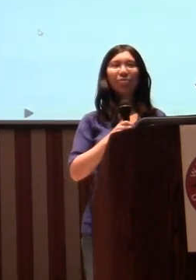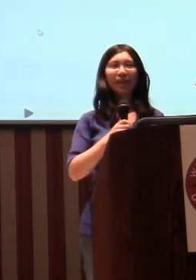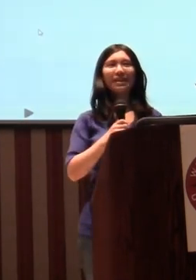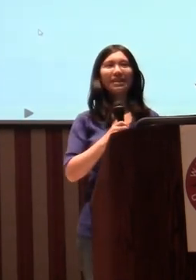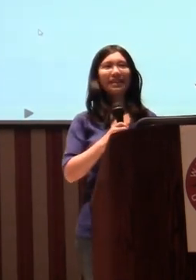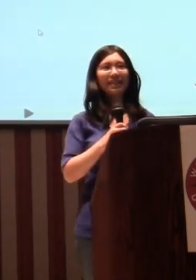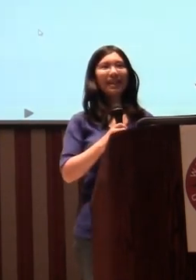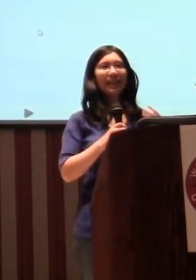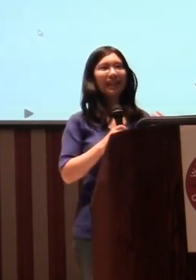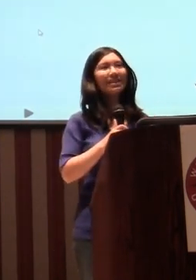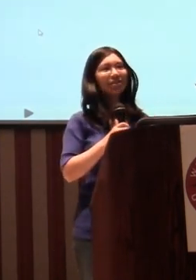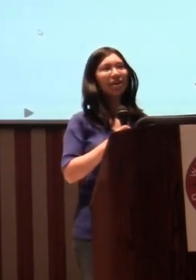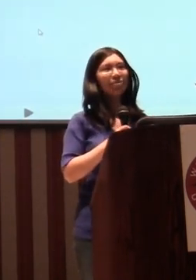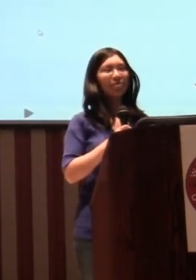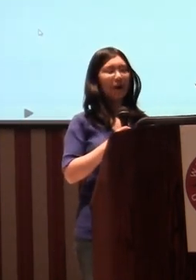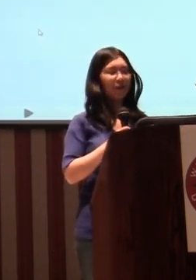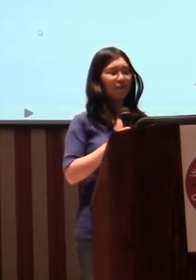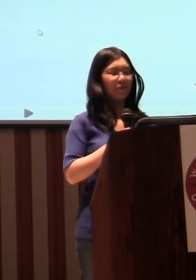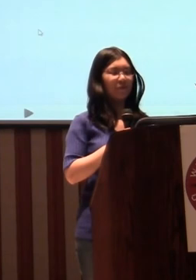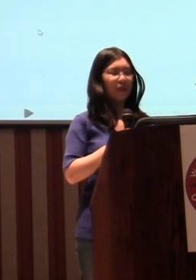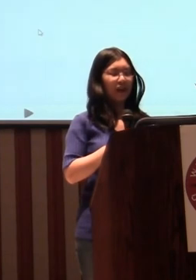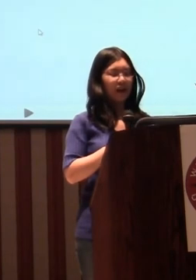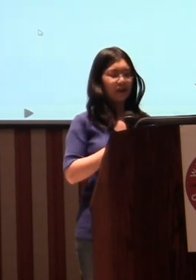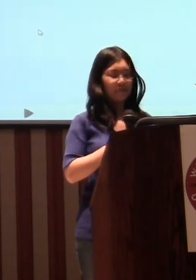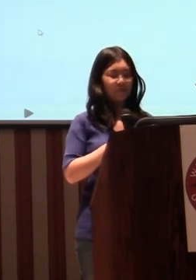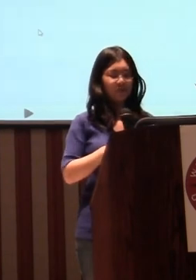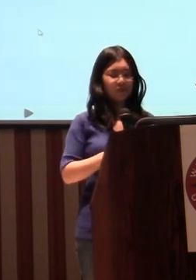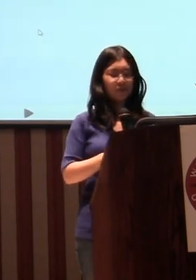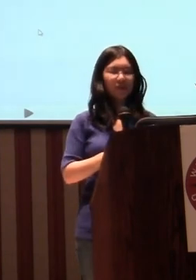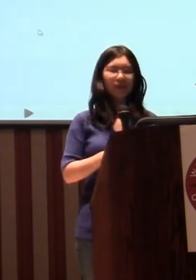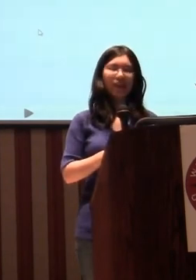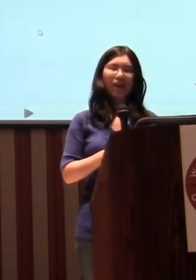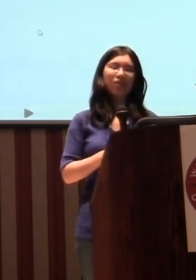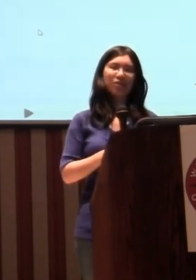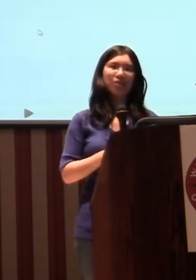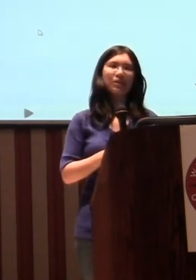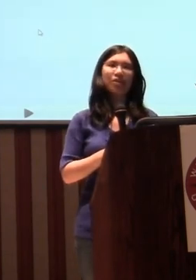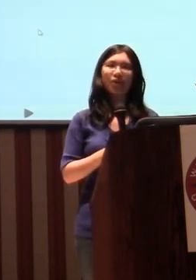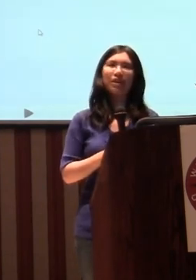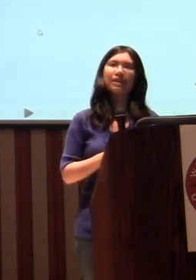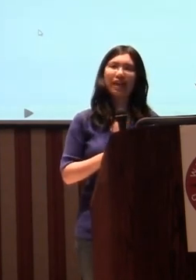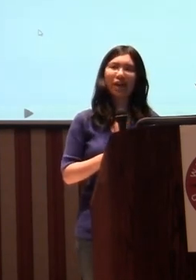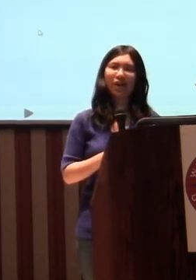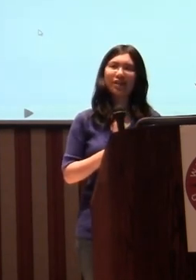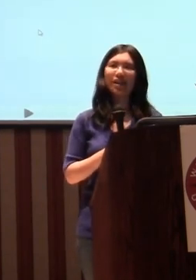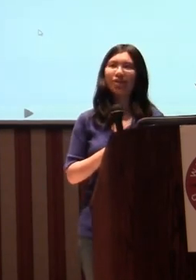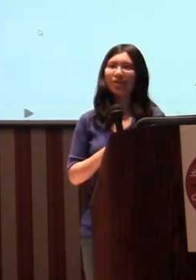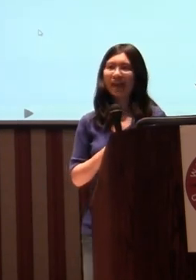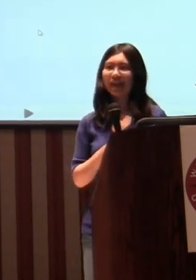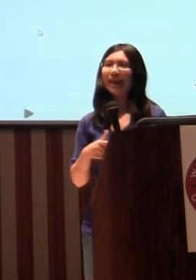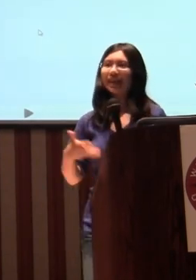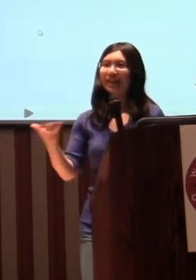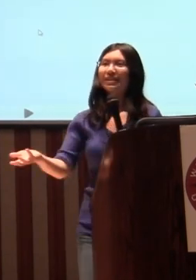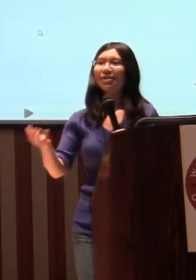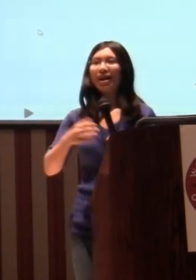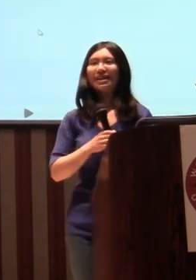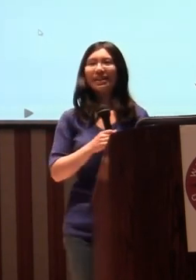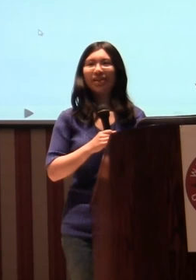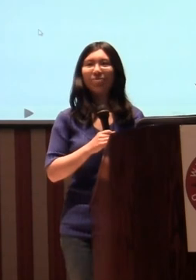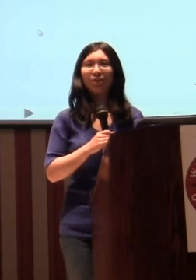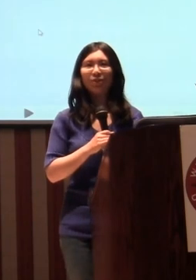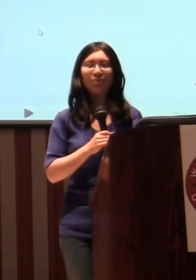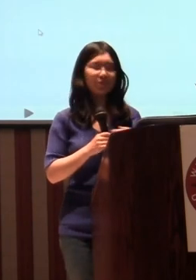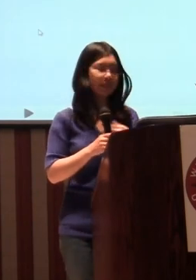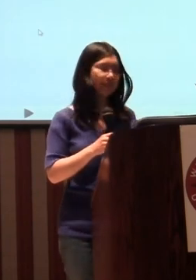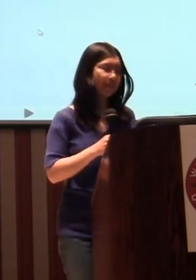any of them with ideas, that's incredibly powerful. And showing that also shows that you're not scared to undertake the things that you're